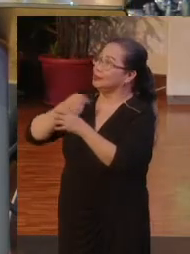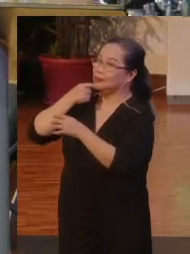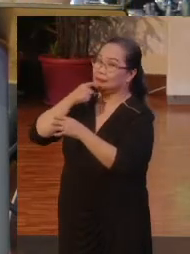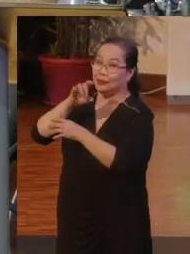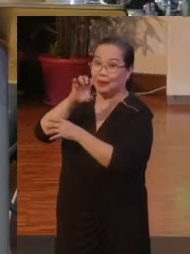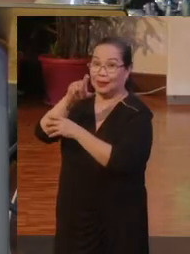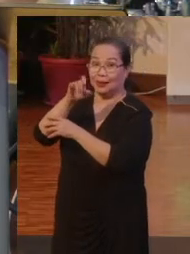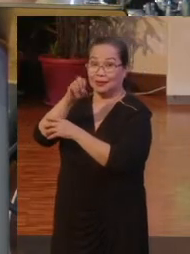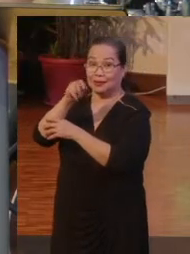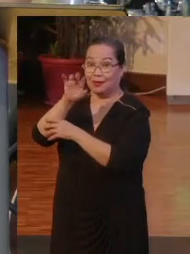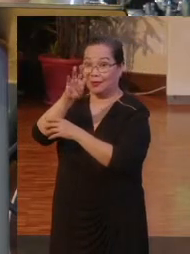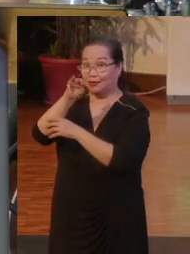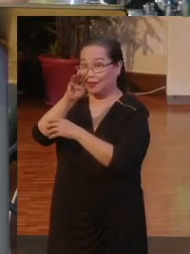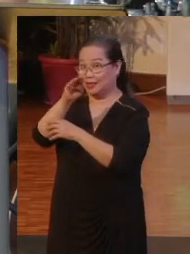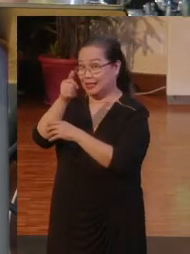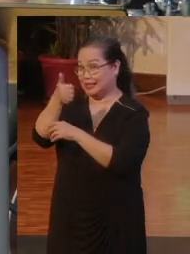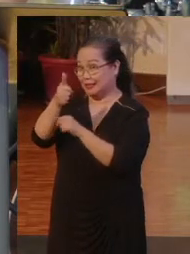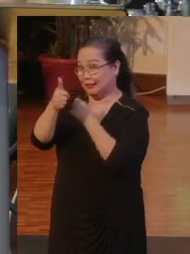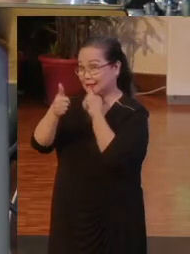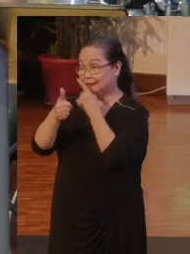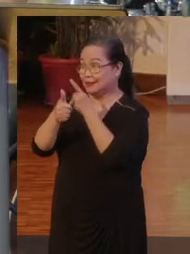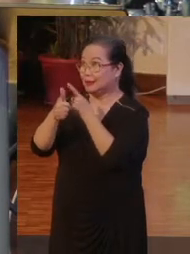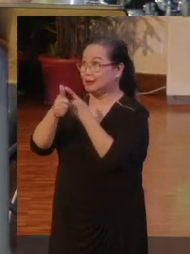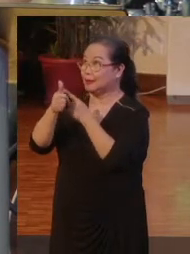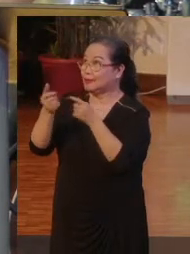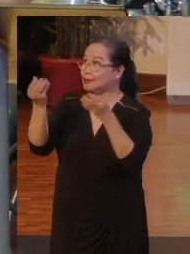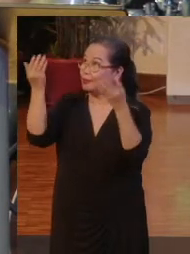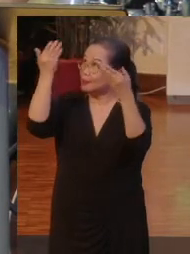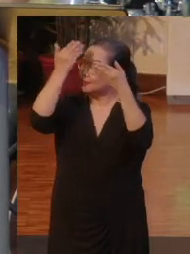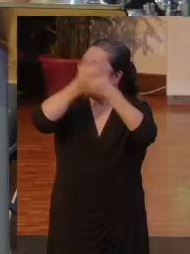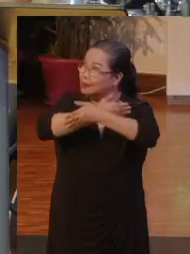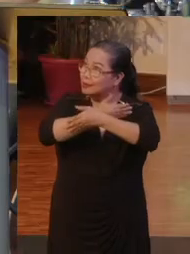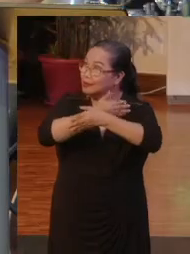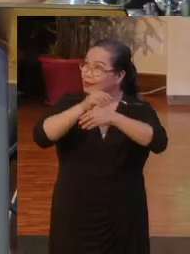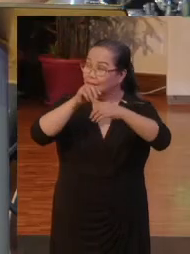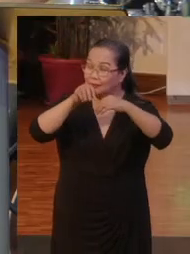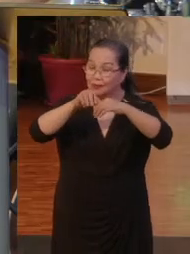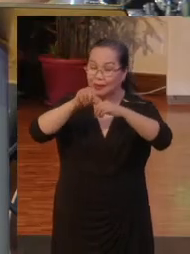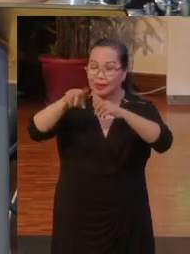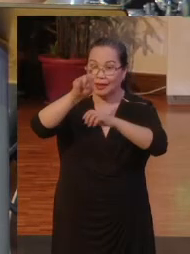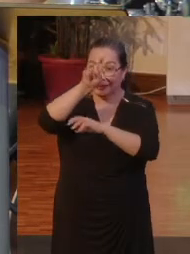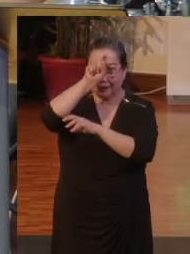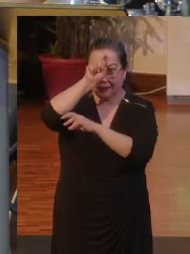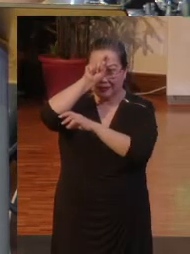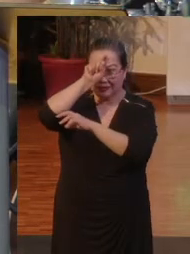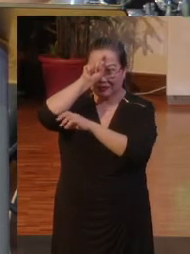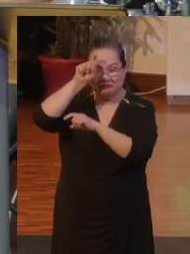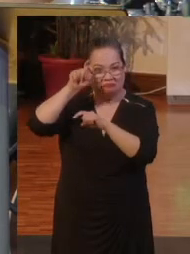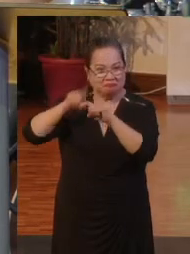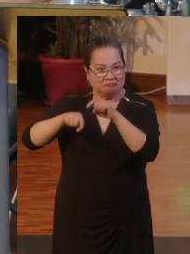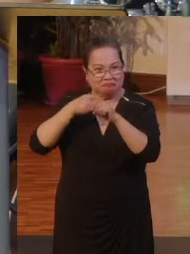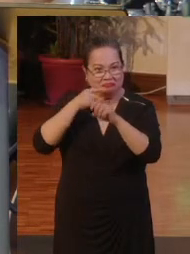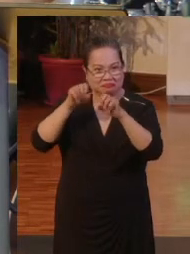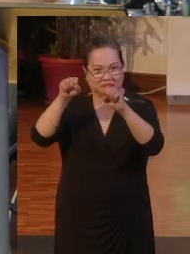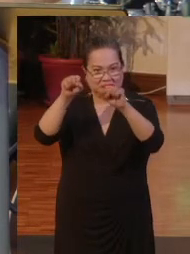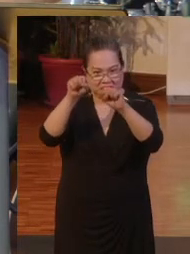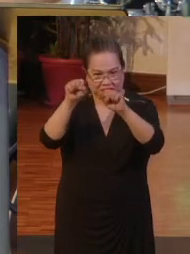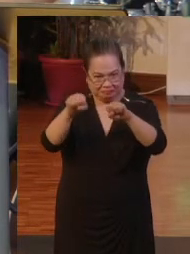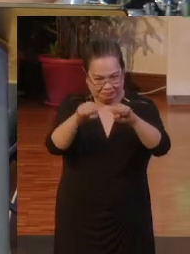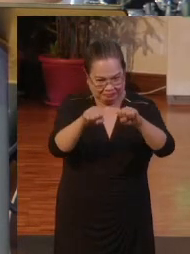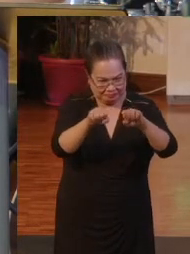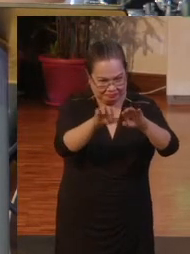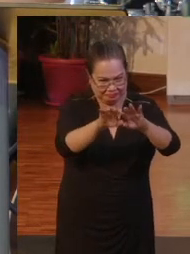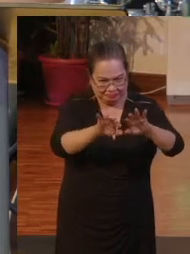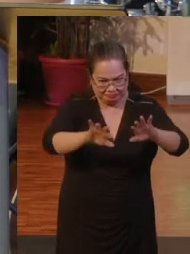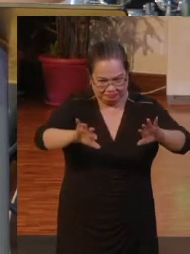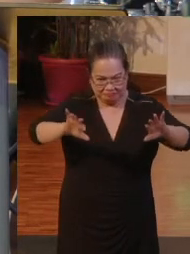Exodus 14:10 yan, "and He put darkness between you and the Egyptians and made the sea come upon them